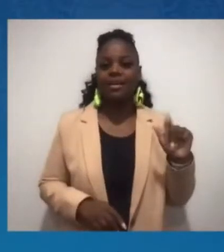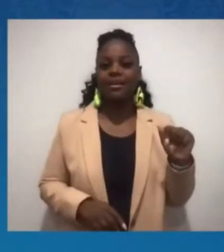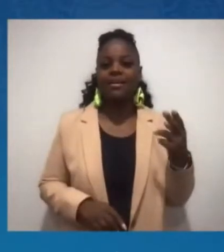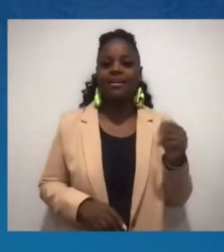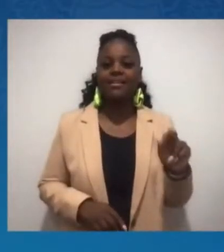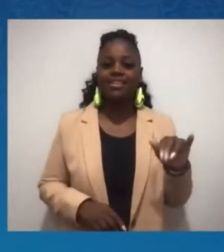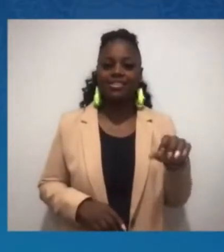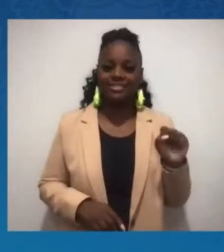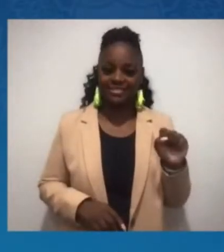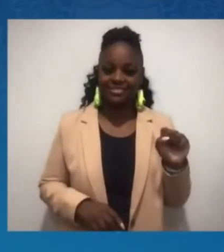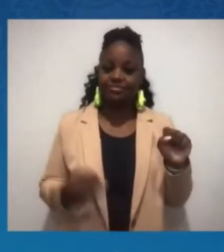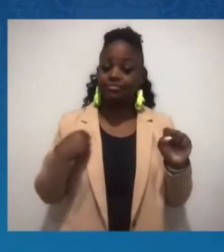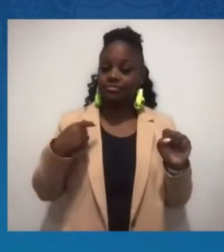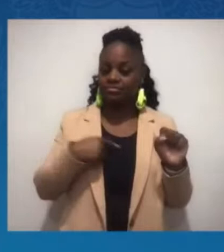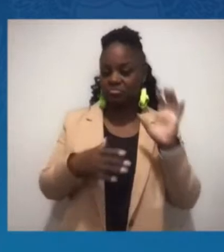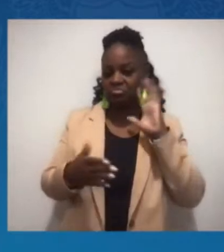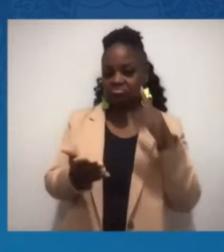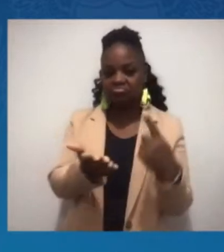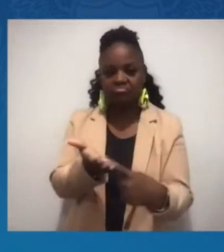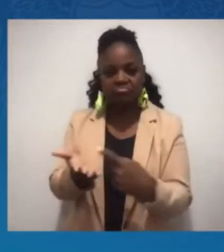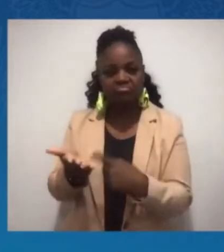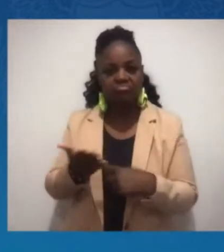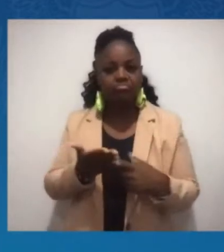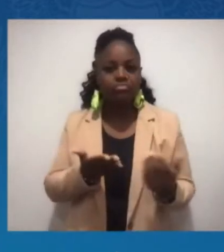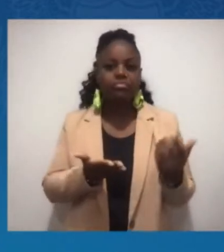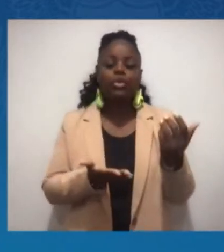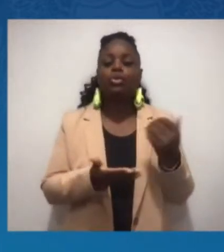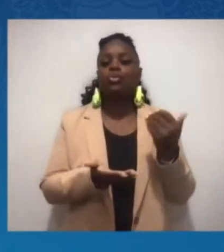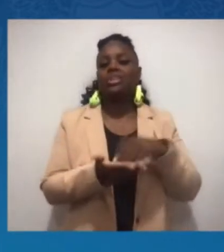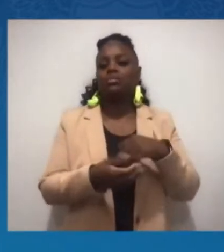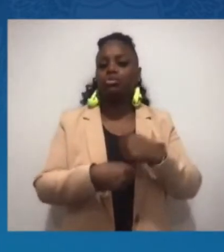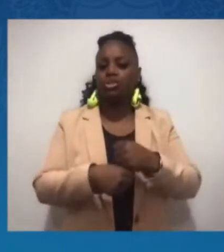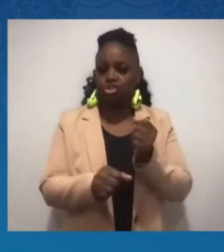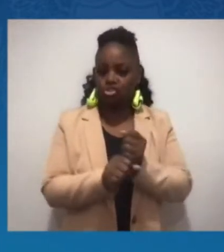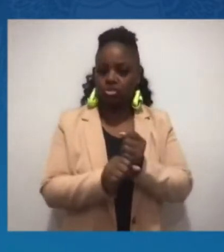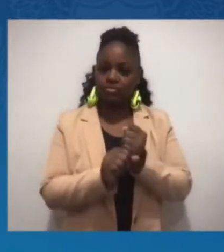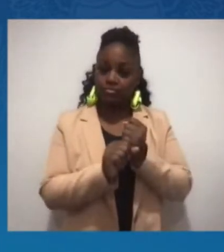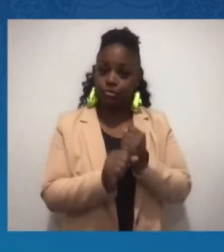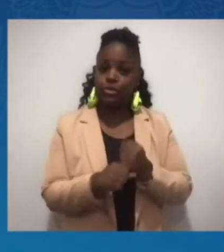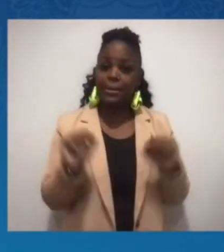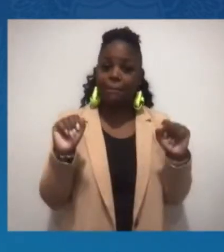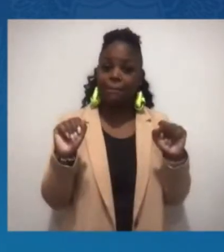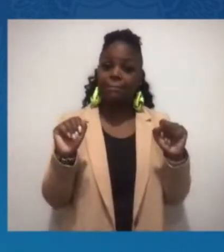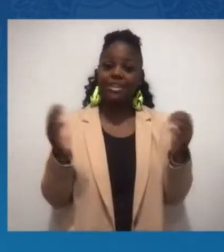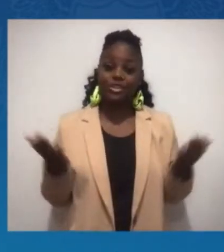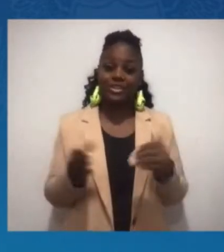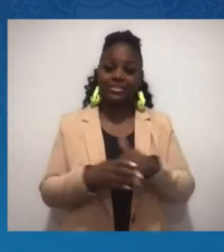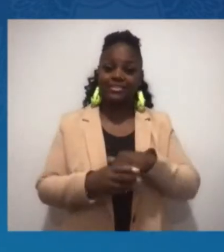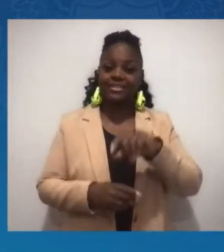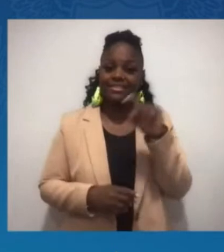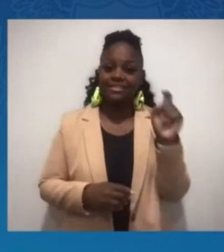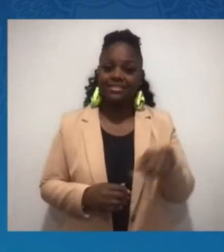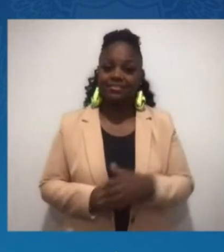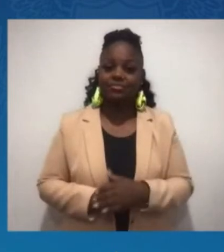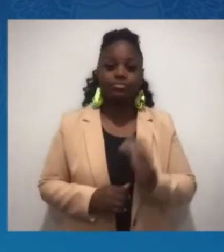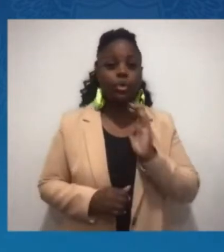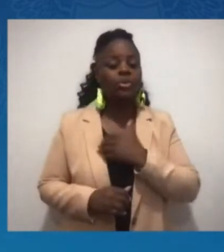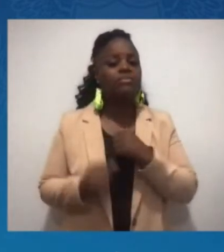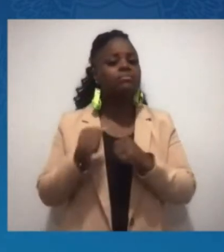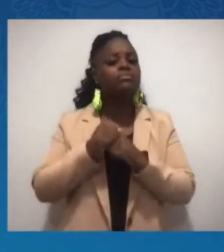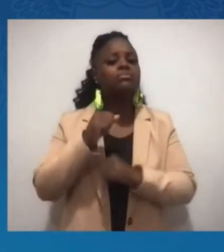and across the nation. The fight for our fundamental rights, including the right to abortion and contraception,